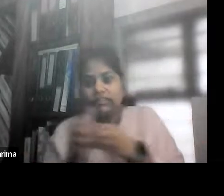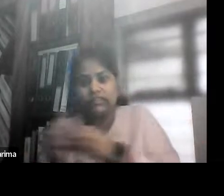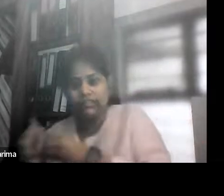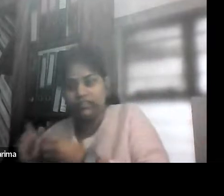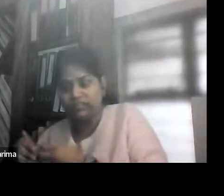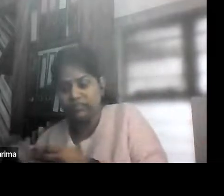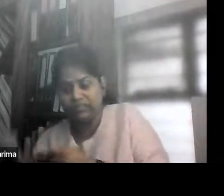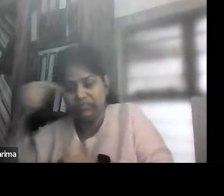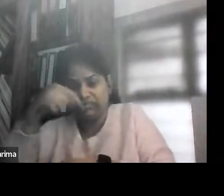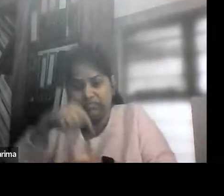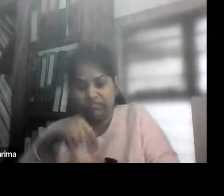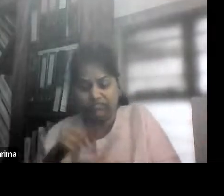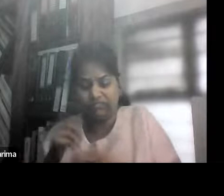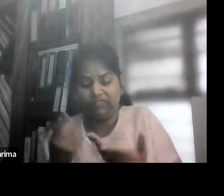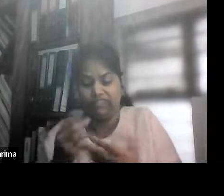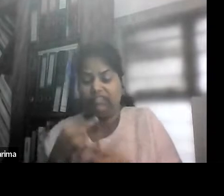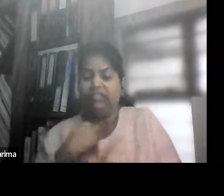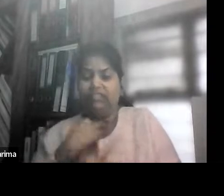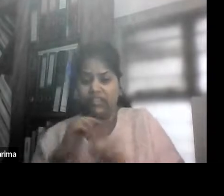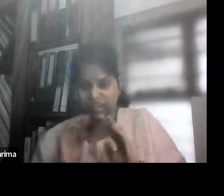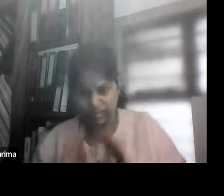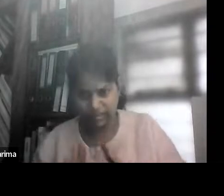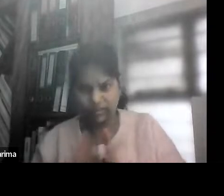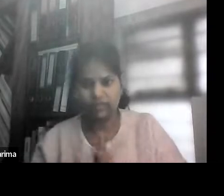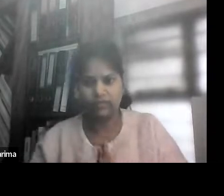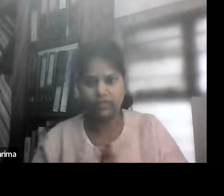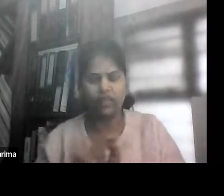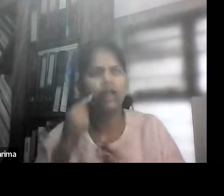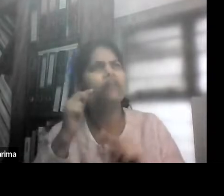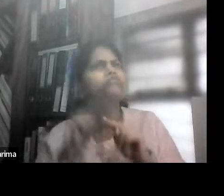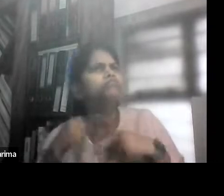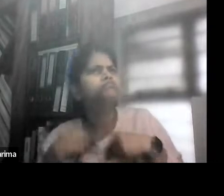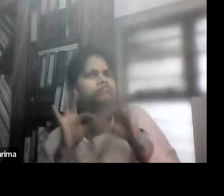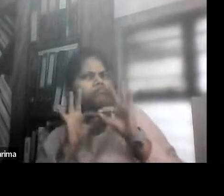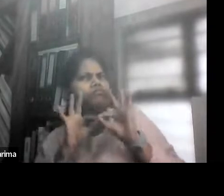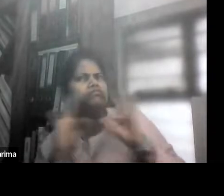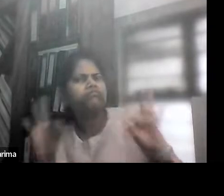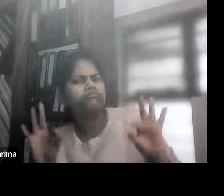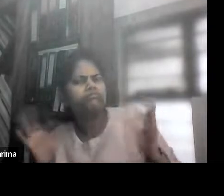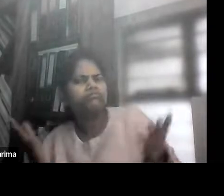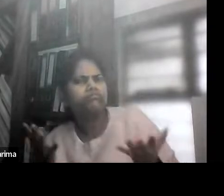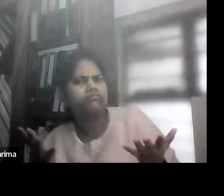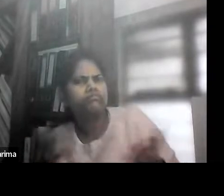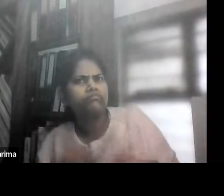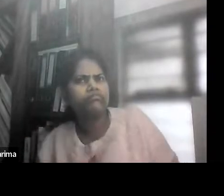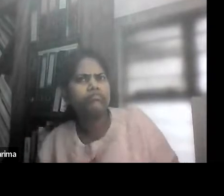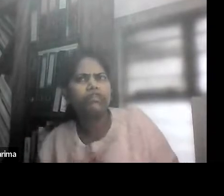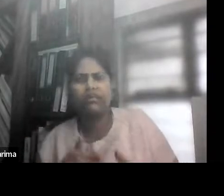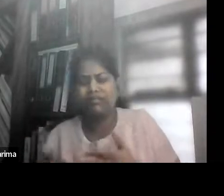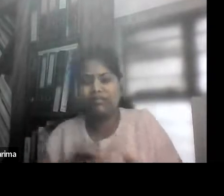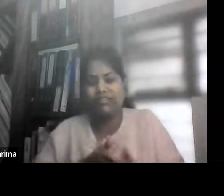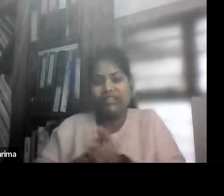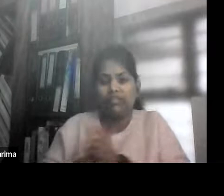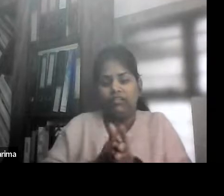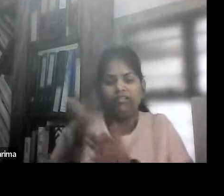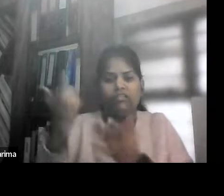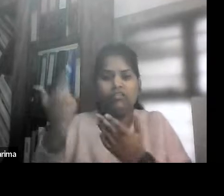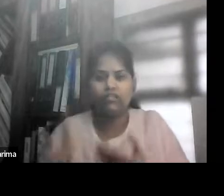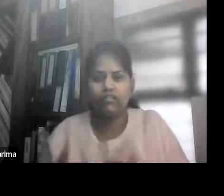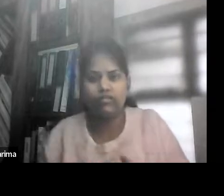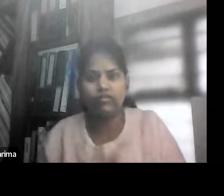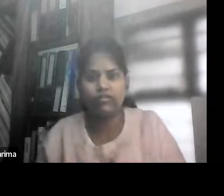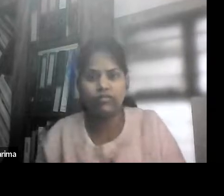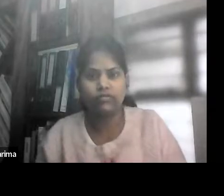to simplifying issues to the extent that nuances are lost. However, what we are basically, and where